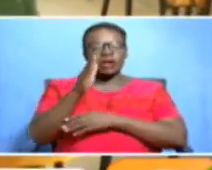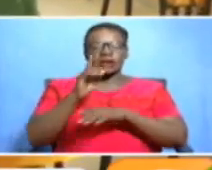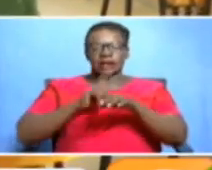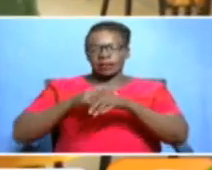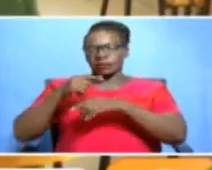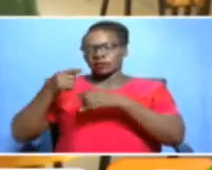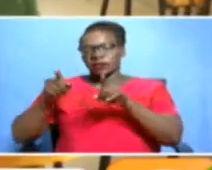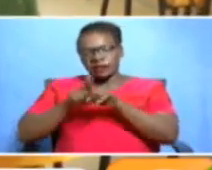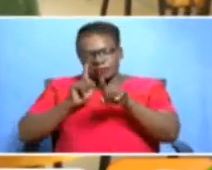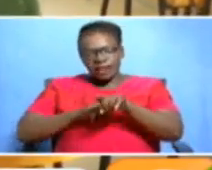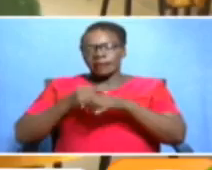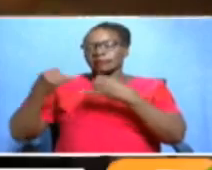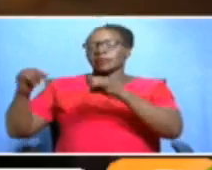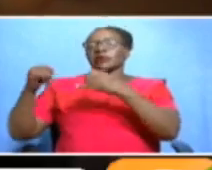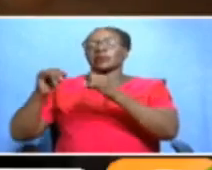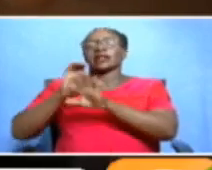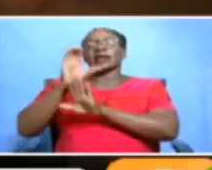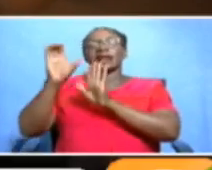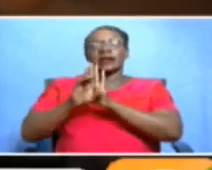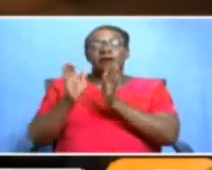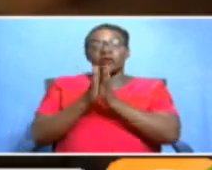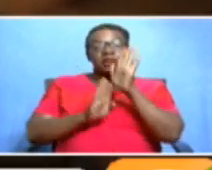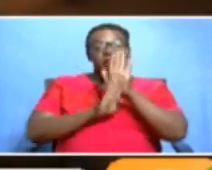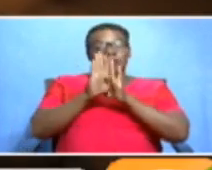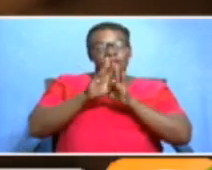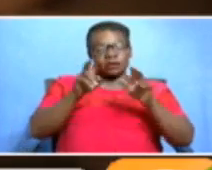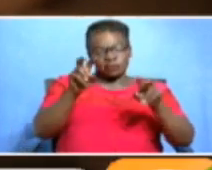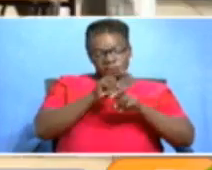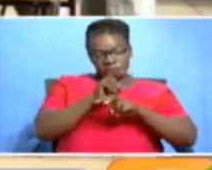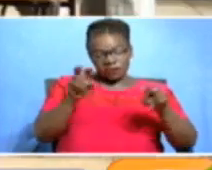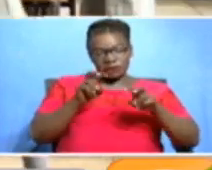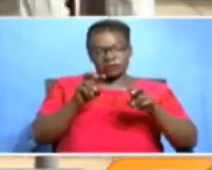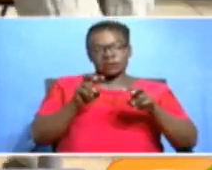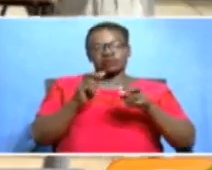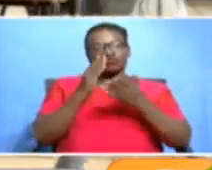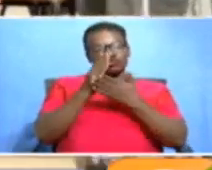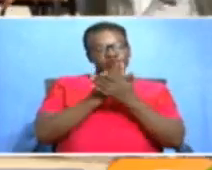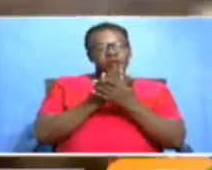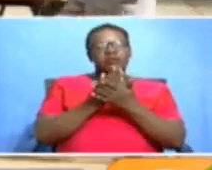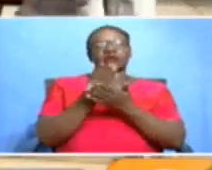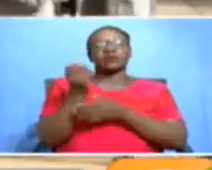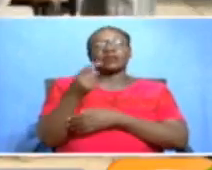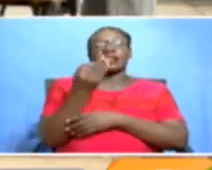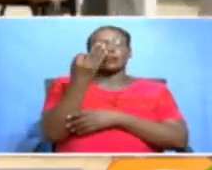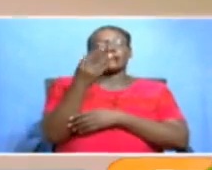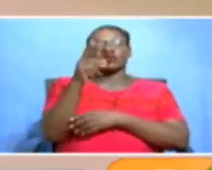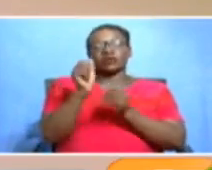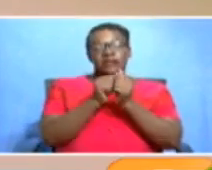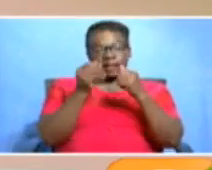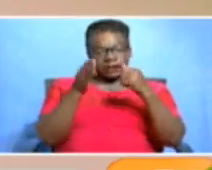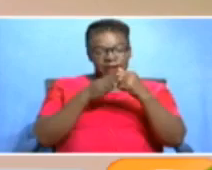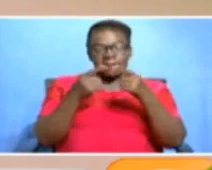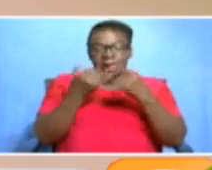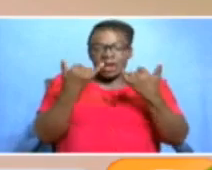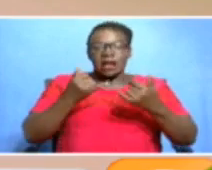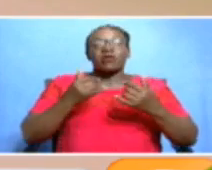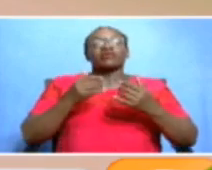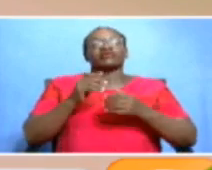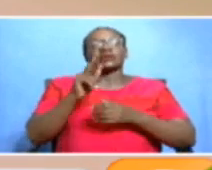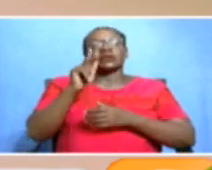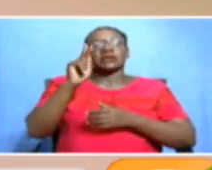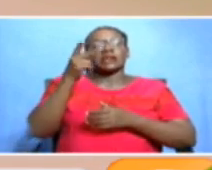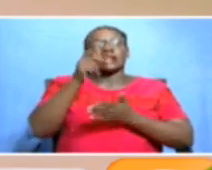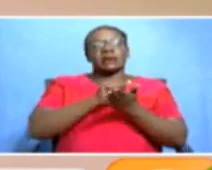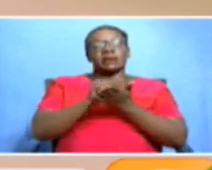implementation of the new curriculum, with the development of an assessment framework expected in March 2019. At the moment, it is all joy for the Kenya